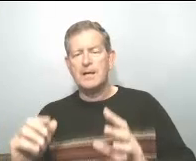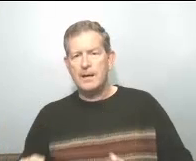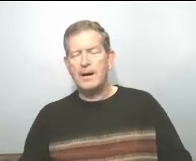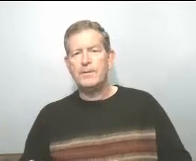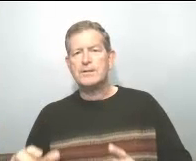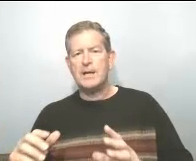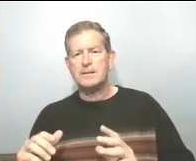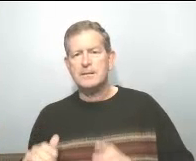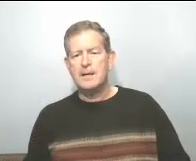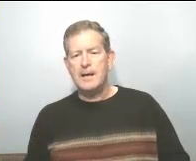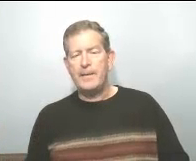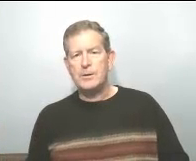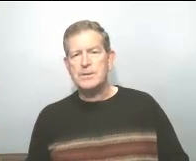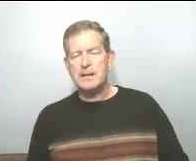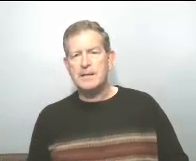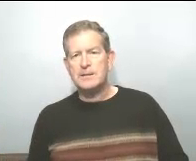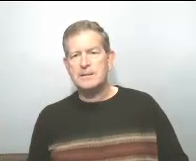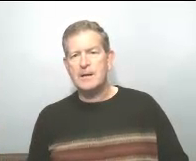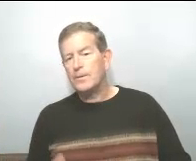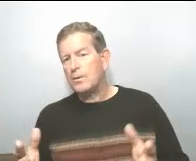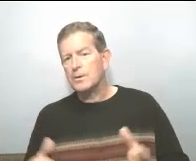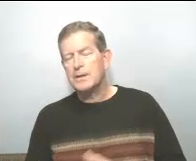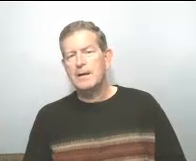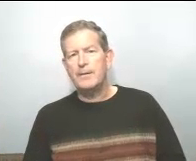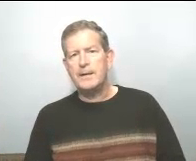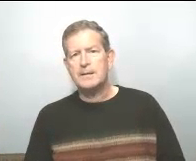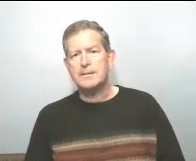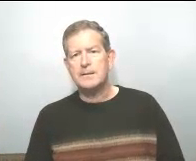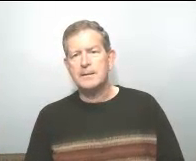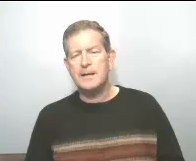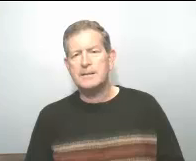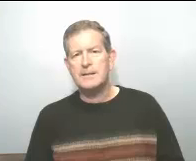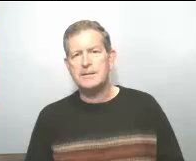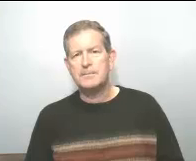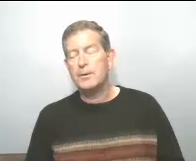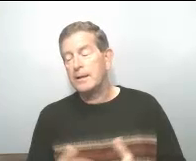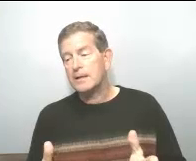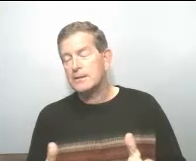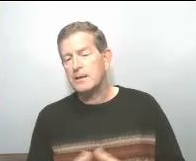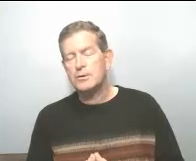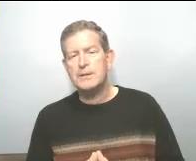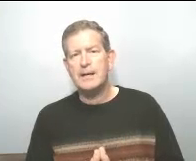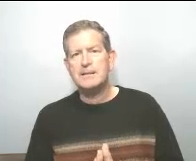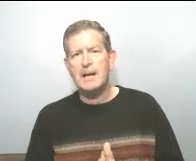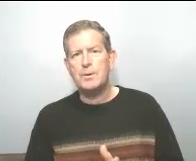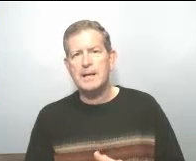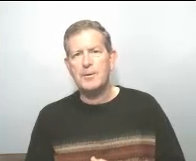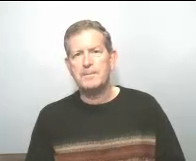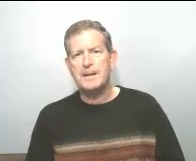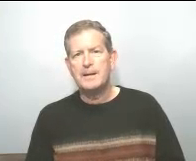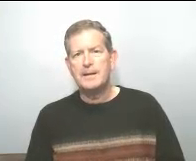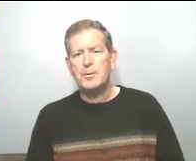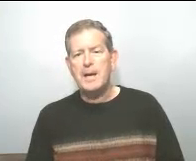sections of this test, and then you'll take the test itself in the course of the next lesson, I should say, the next time we're